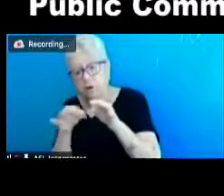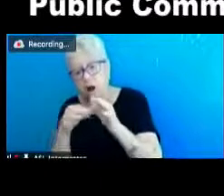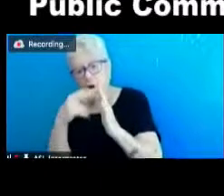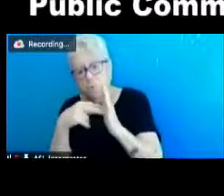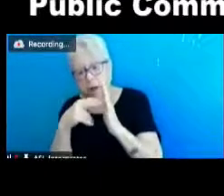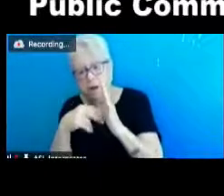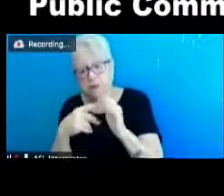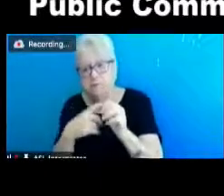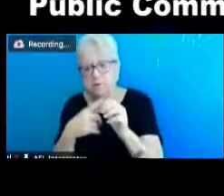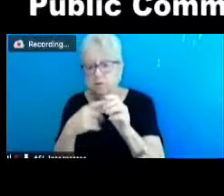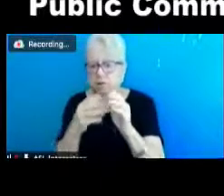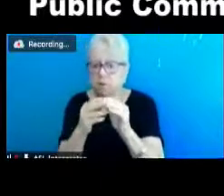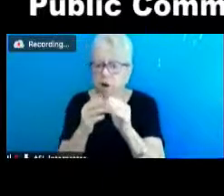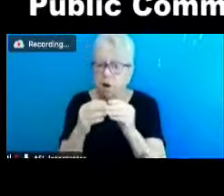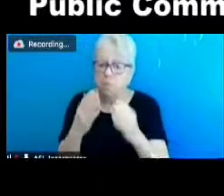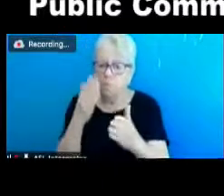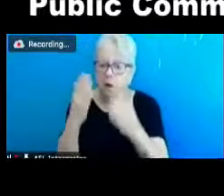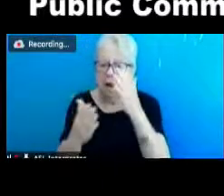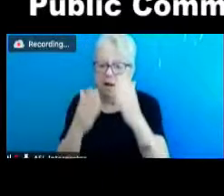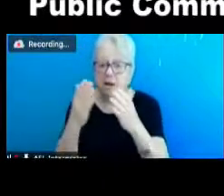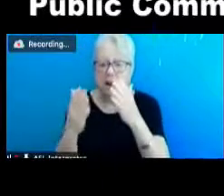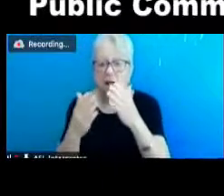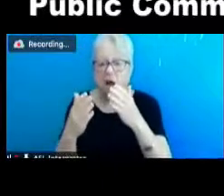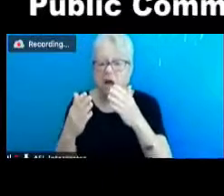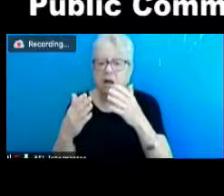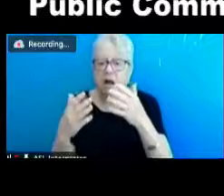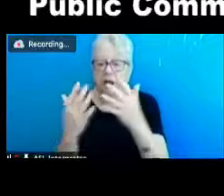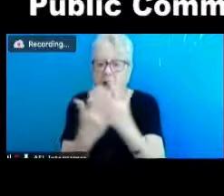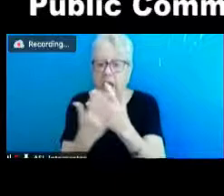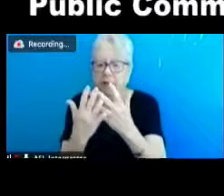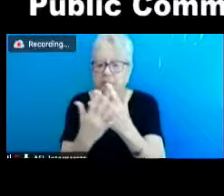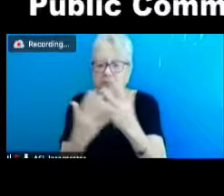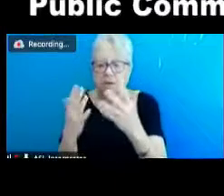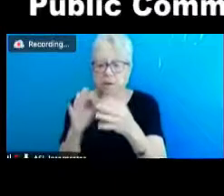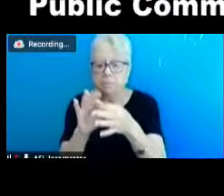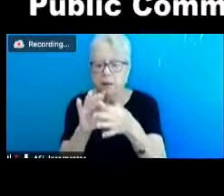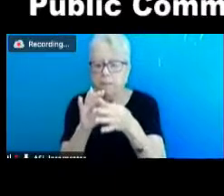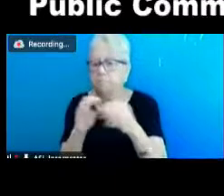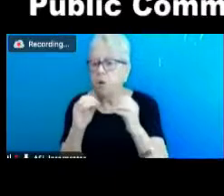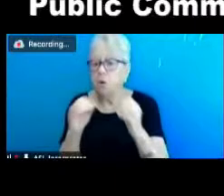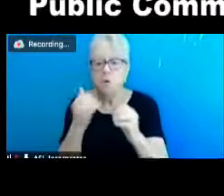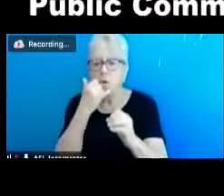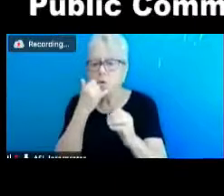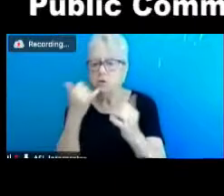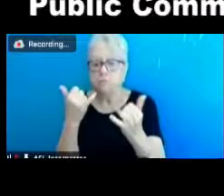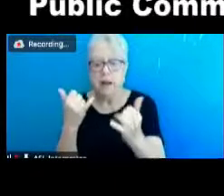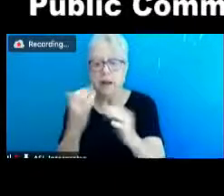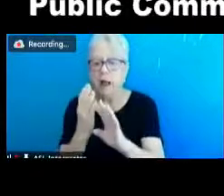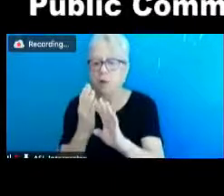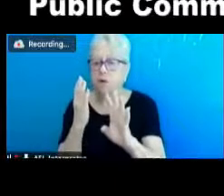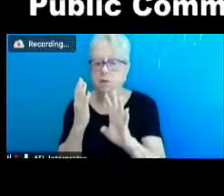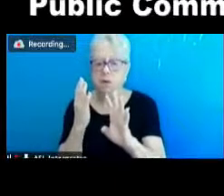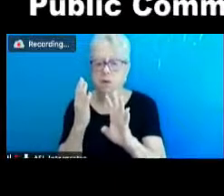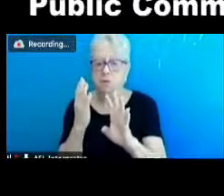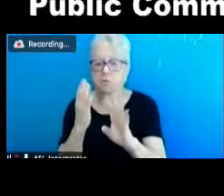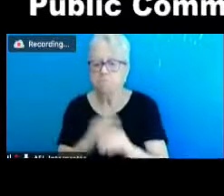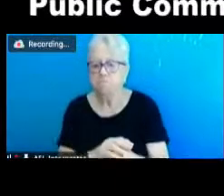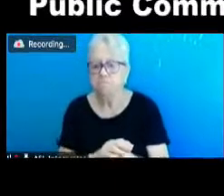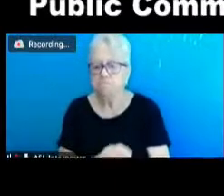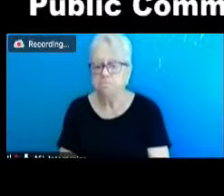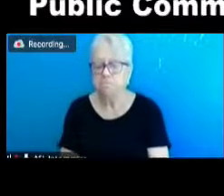are provided on the live stream landing page. And there are no callers in the queue at this time, Chair. Thank you, Christian.